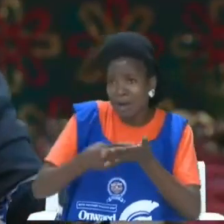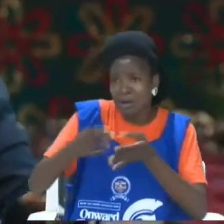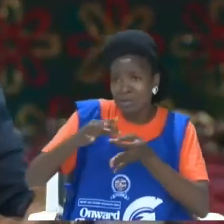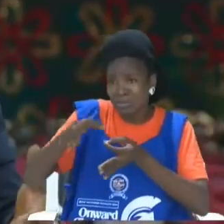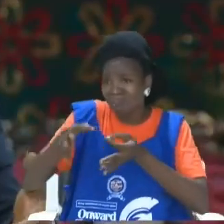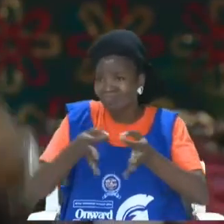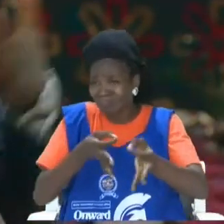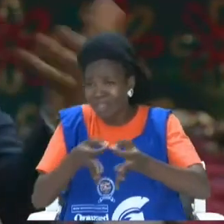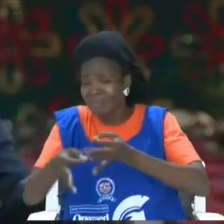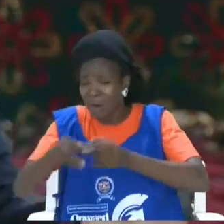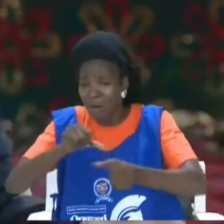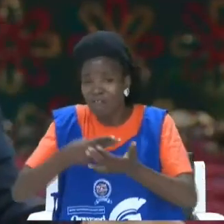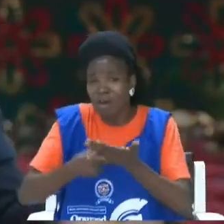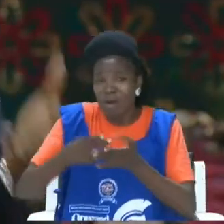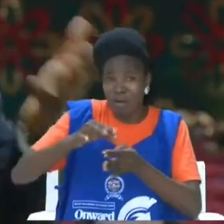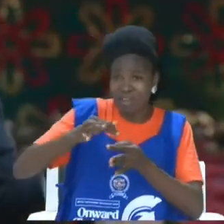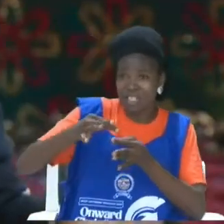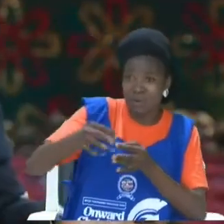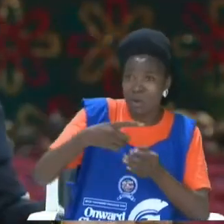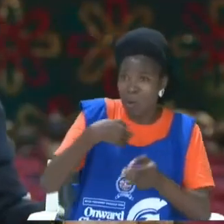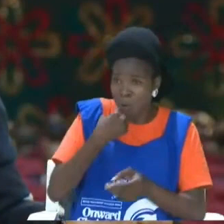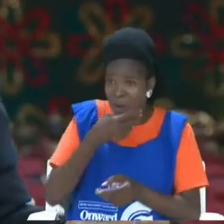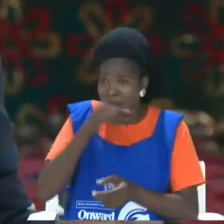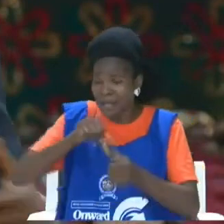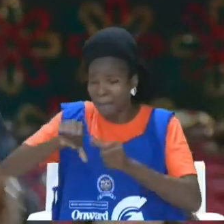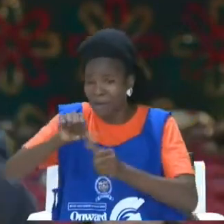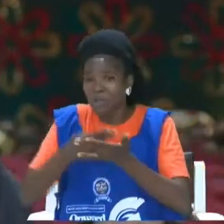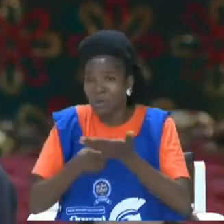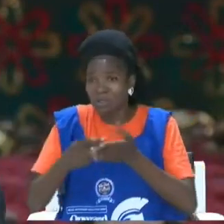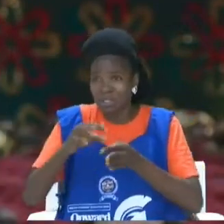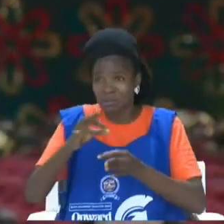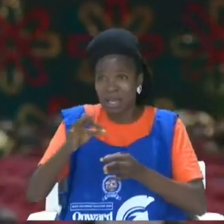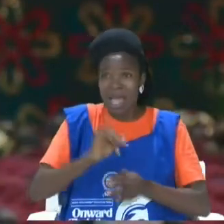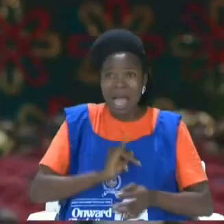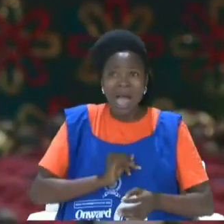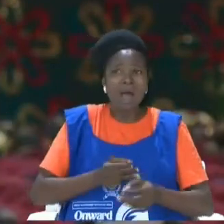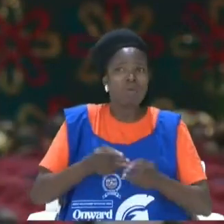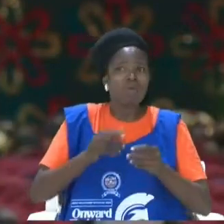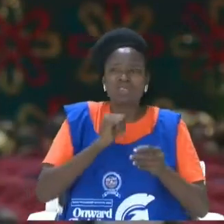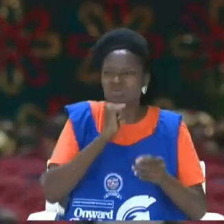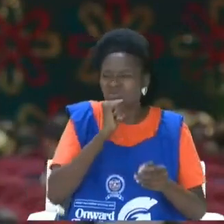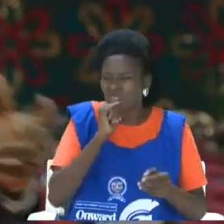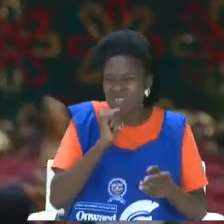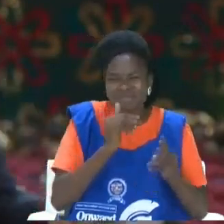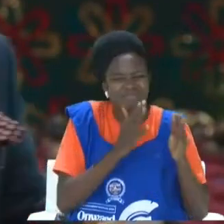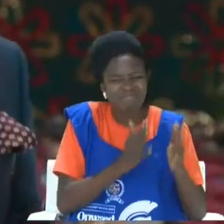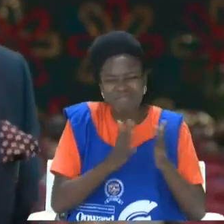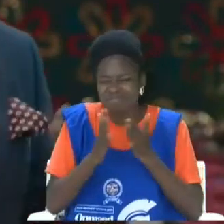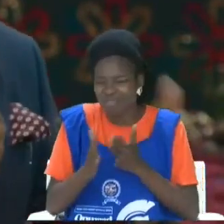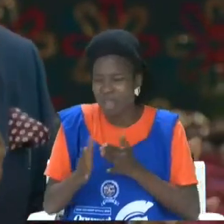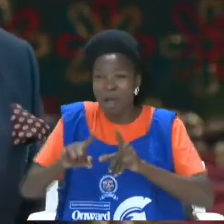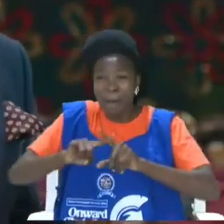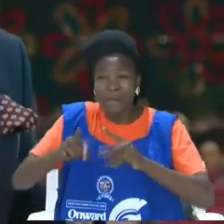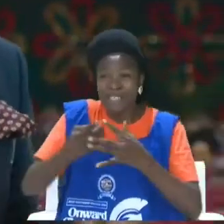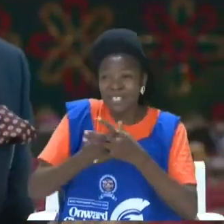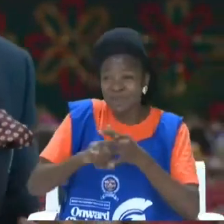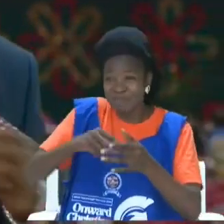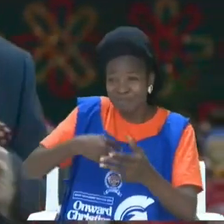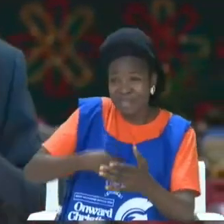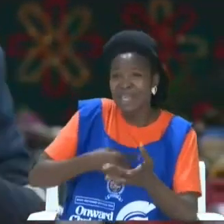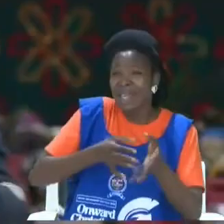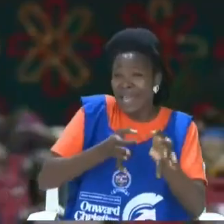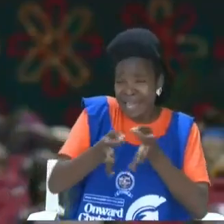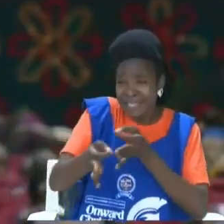primarily who the Holy Spirit is. I was unprepared. But as I was just talking about the